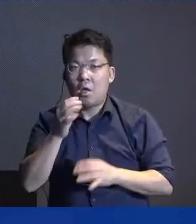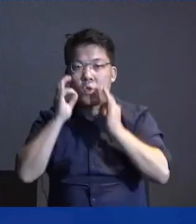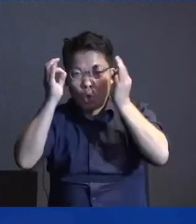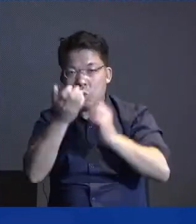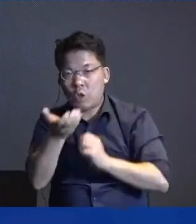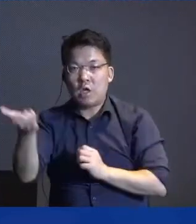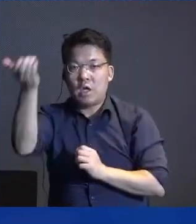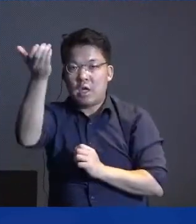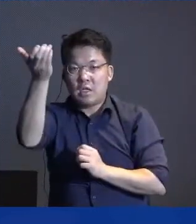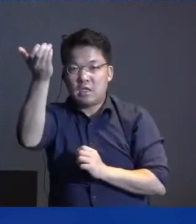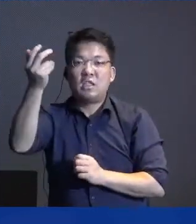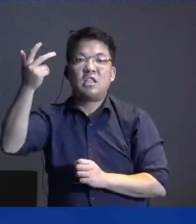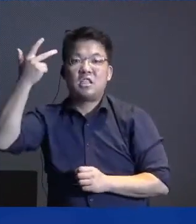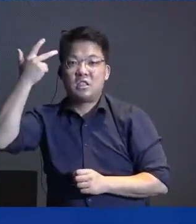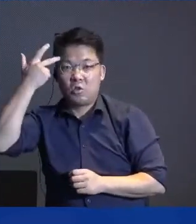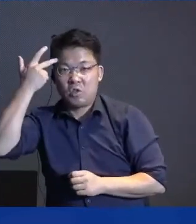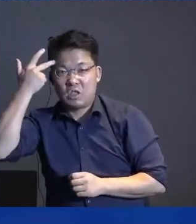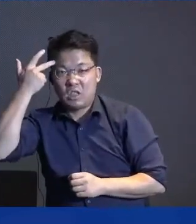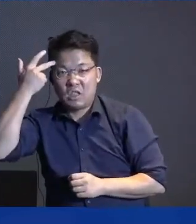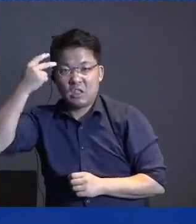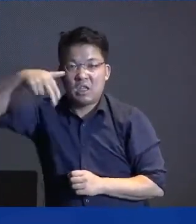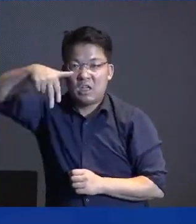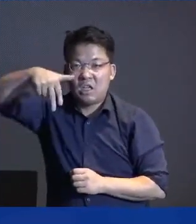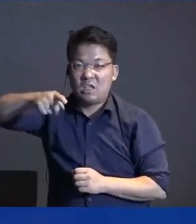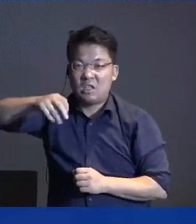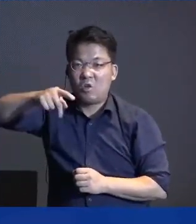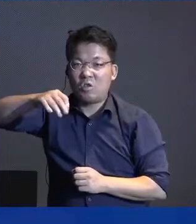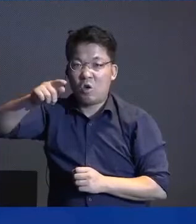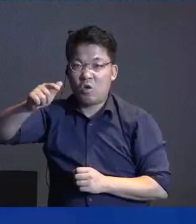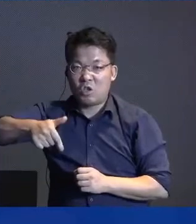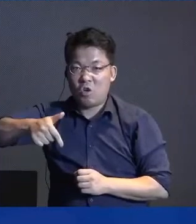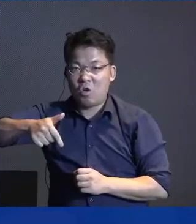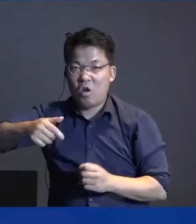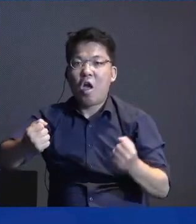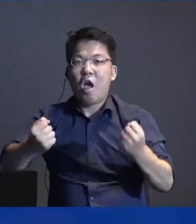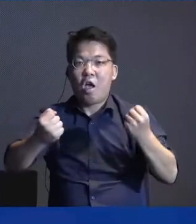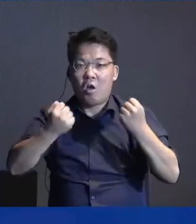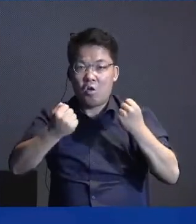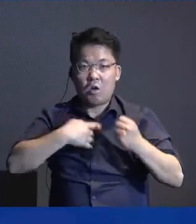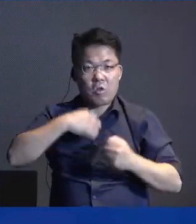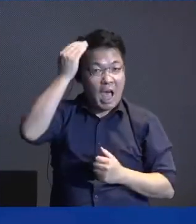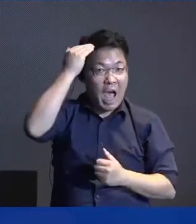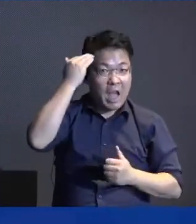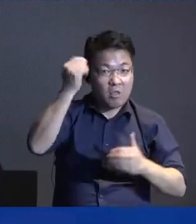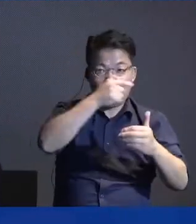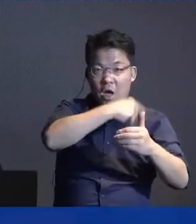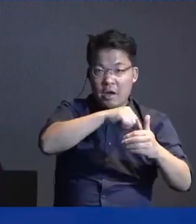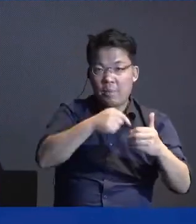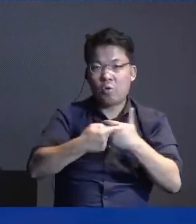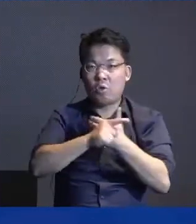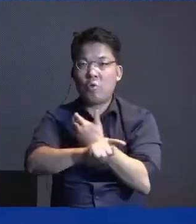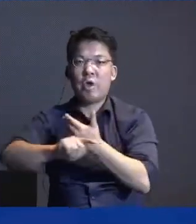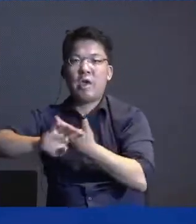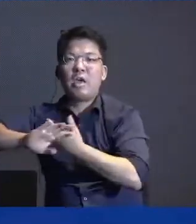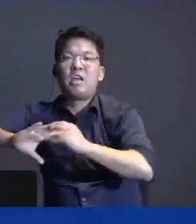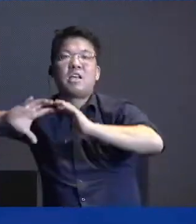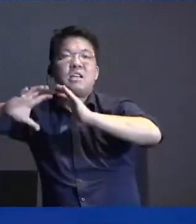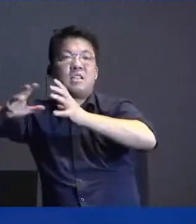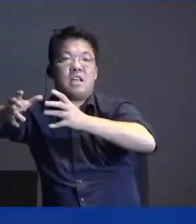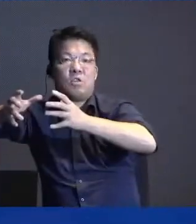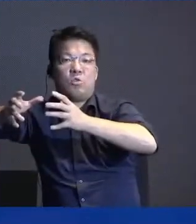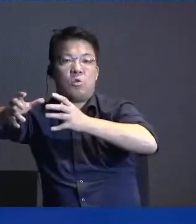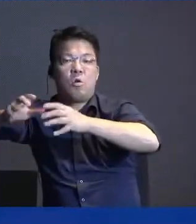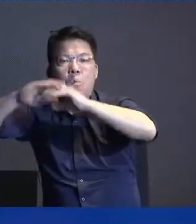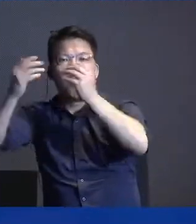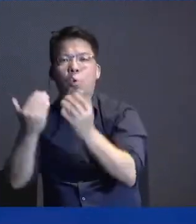in different countries across all these world. So with that,